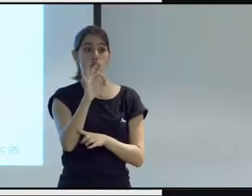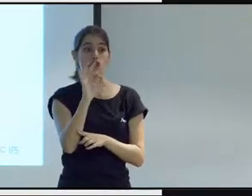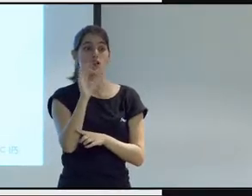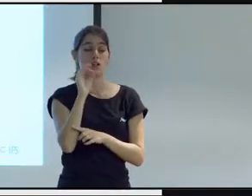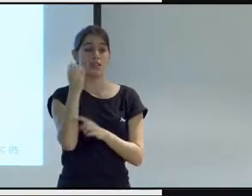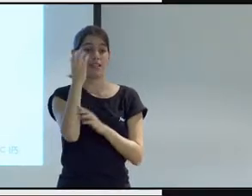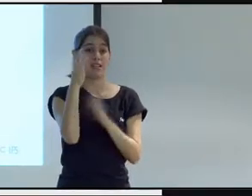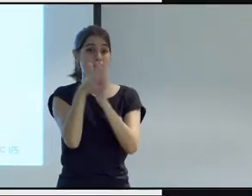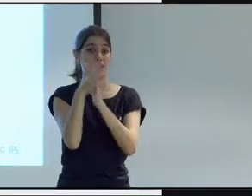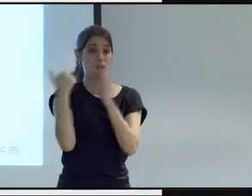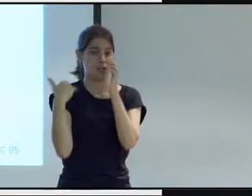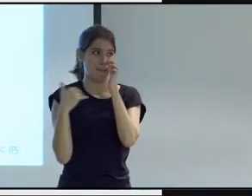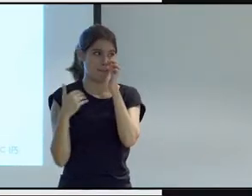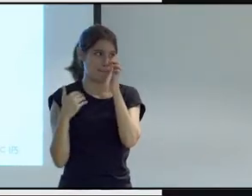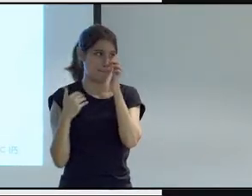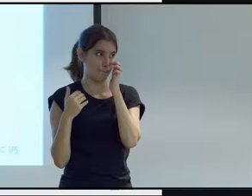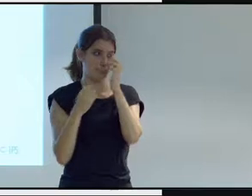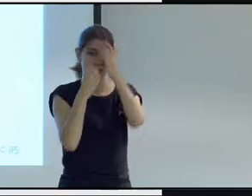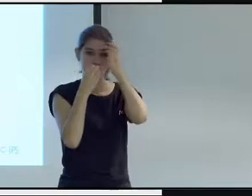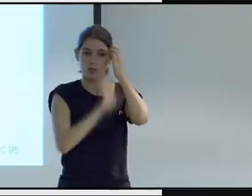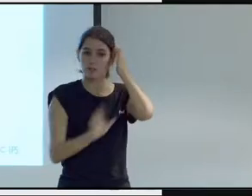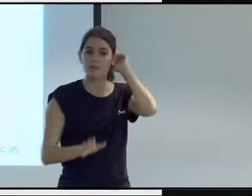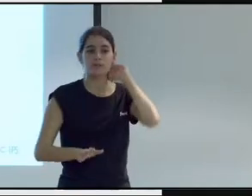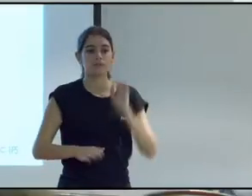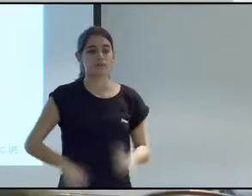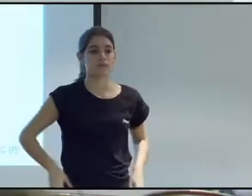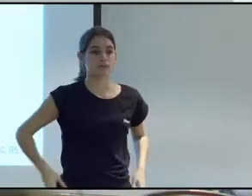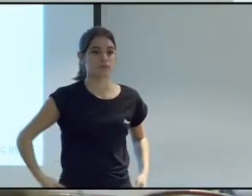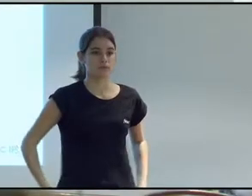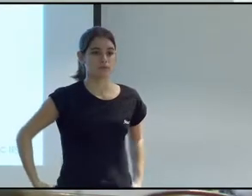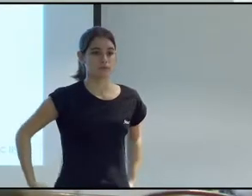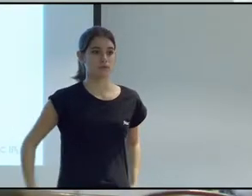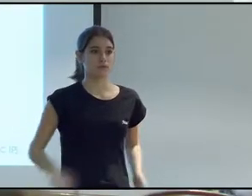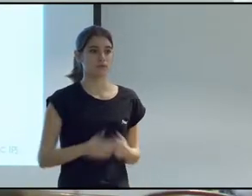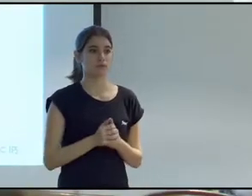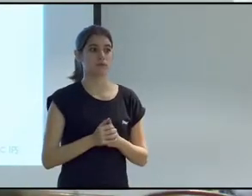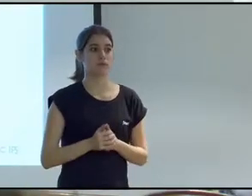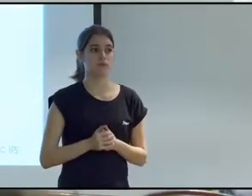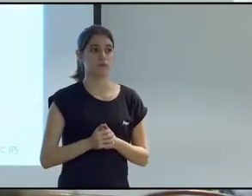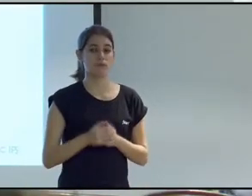mentioned in his presentation. And